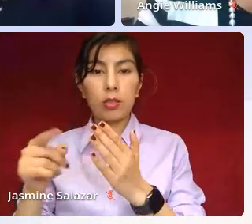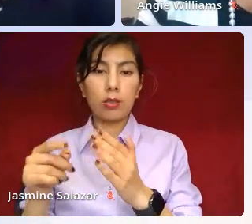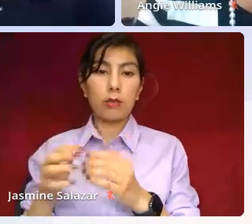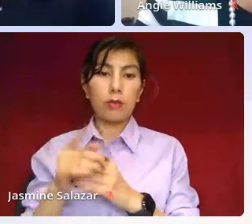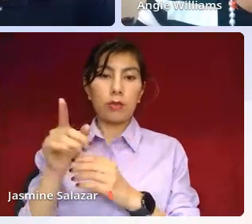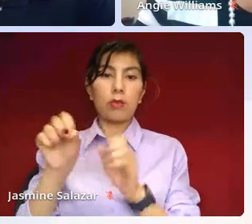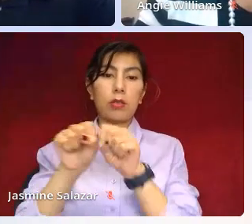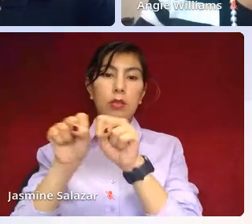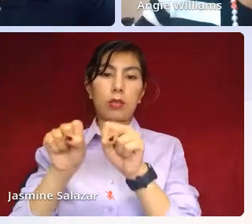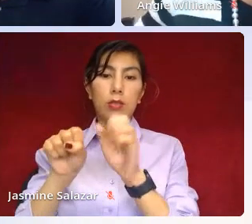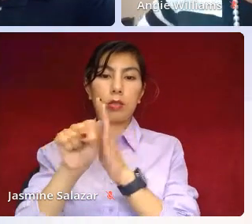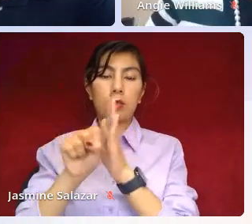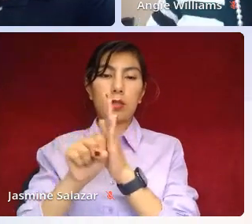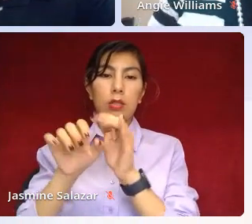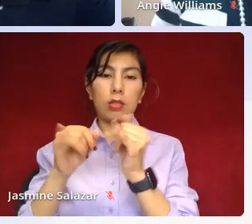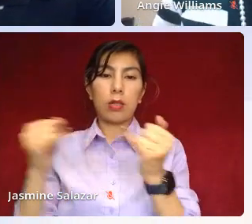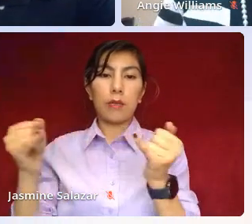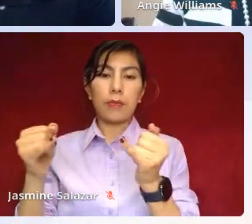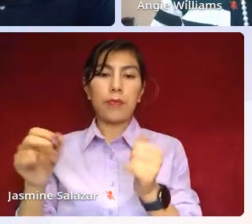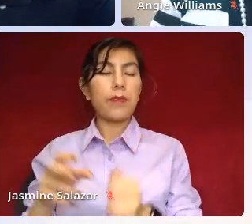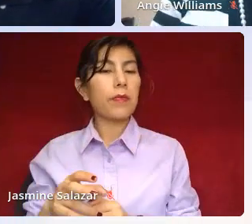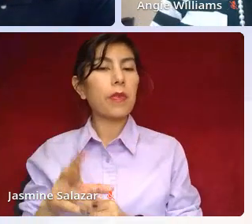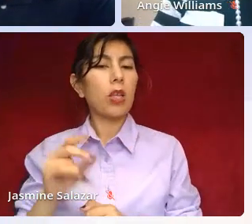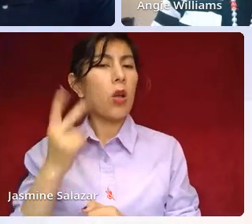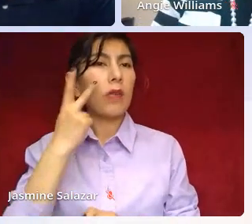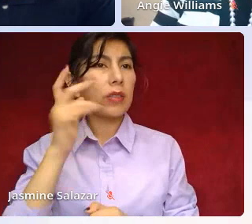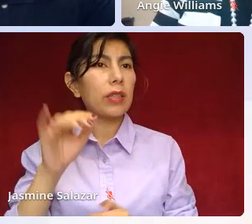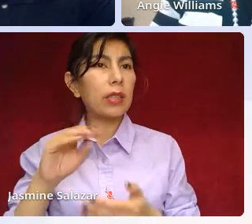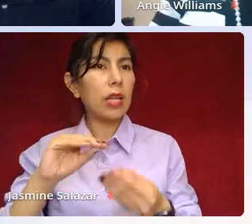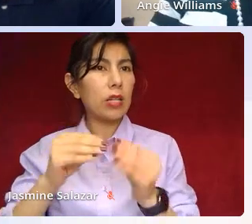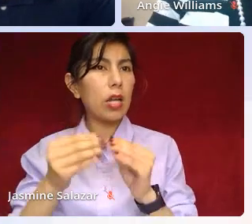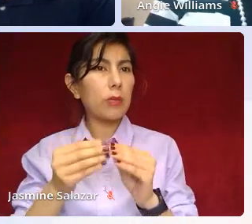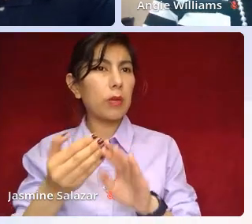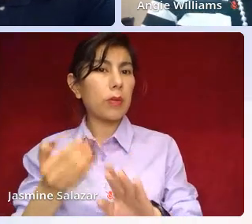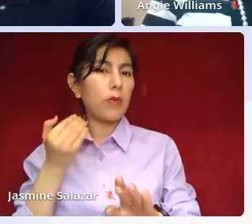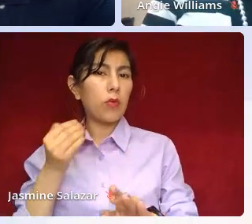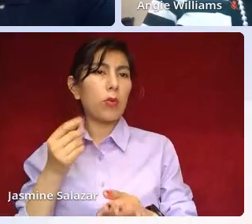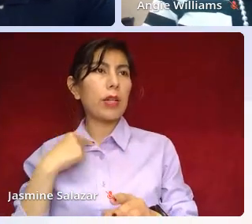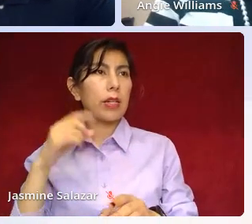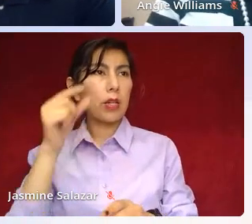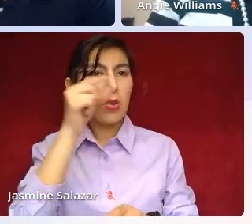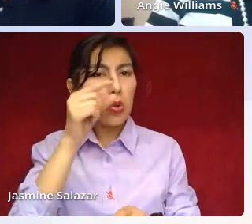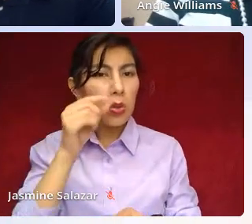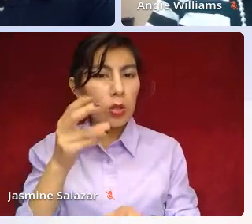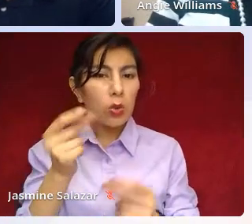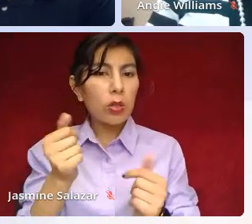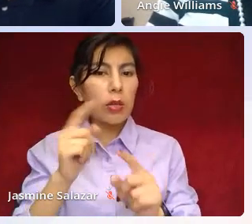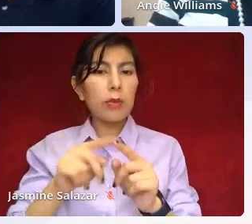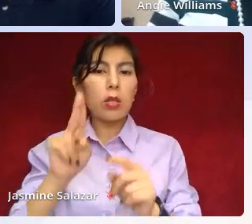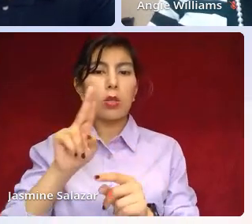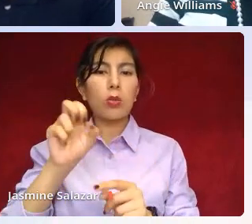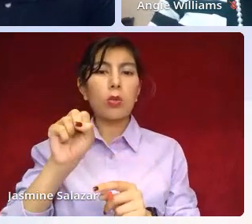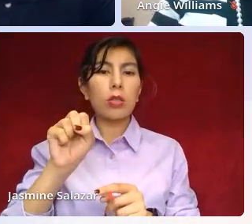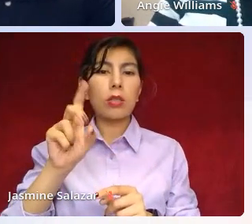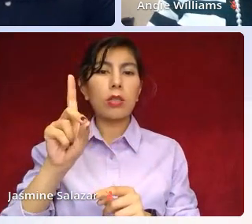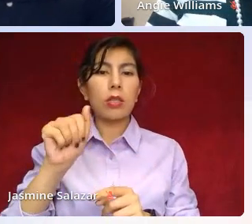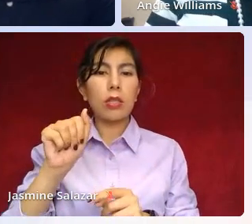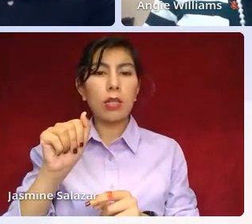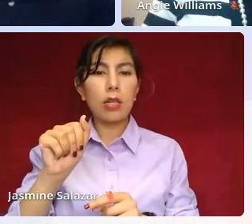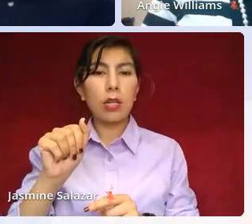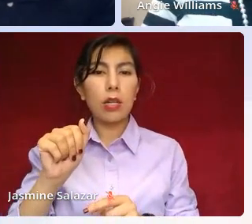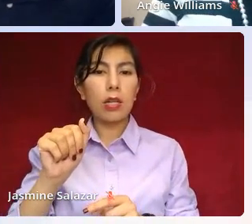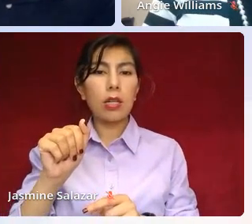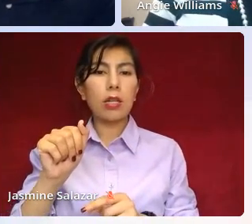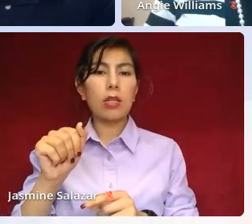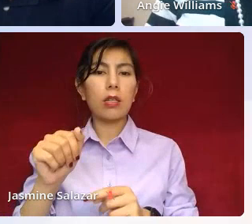Yeah, I know I've seen that number before, so I had to Google it quickly. But the USDA Economic Research Service